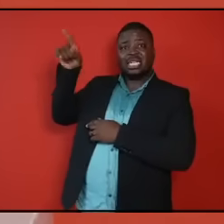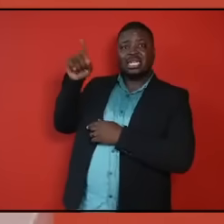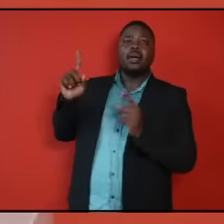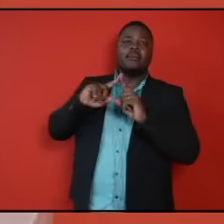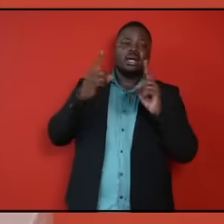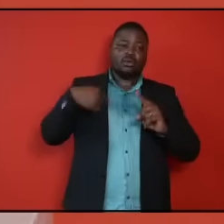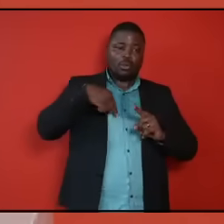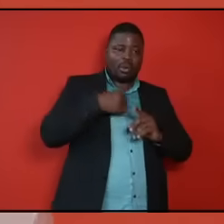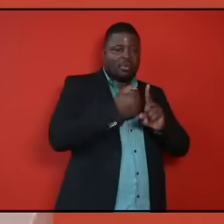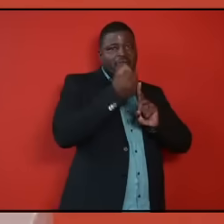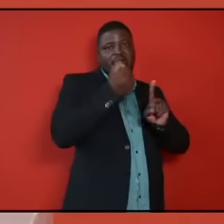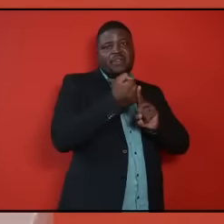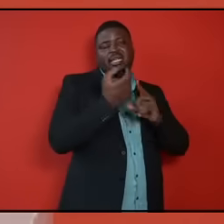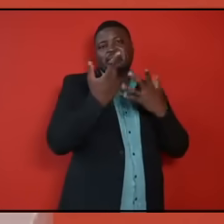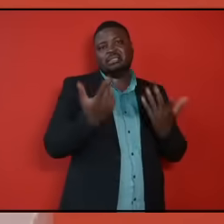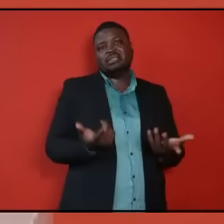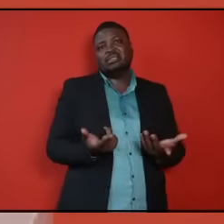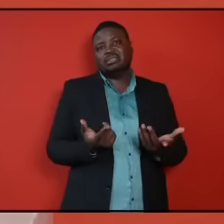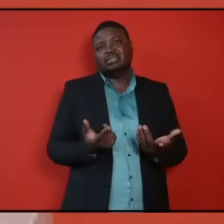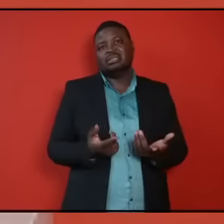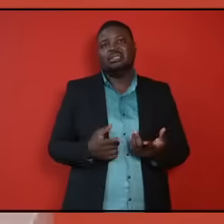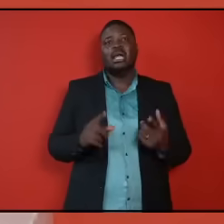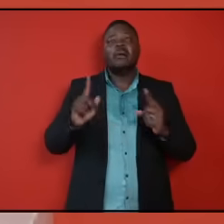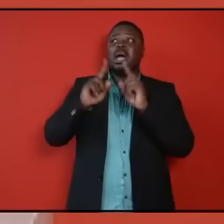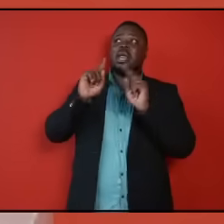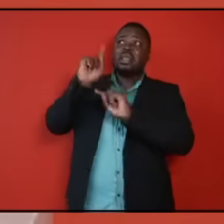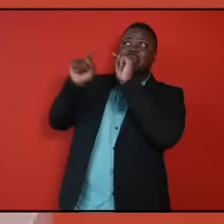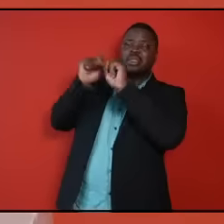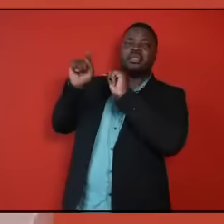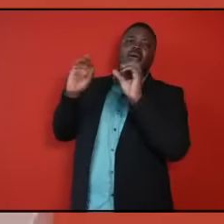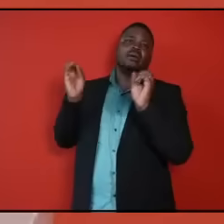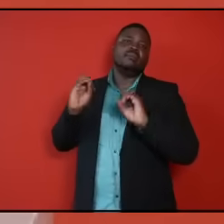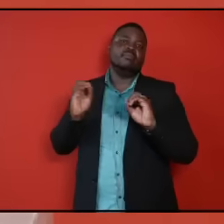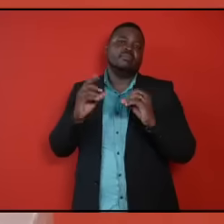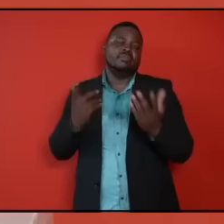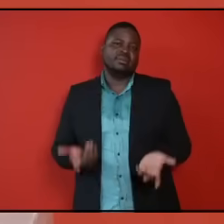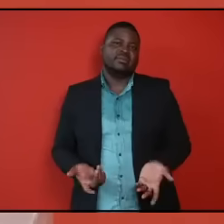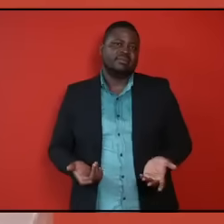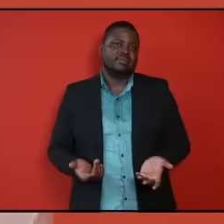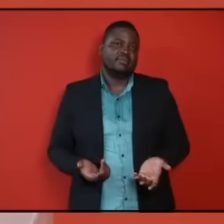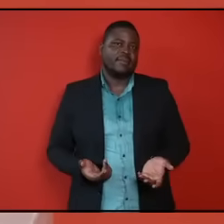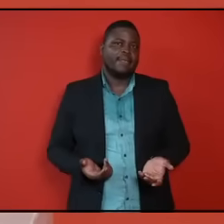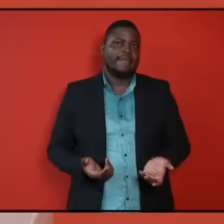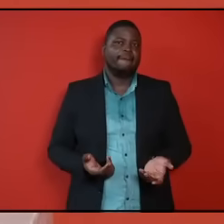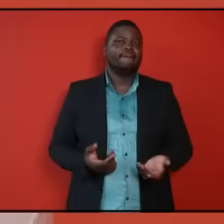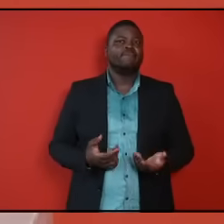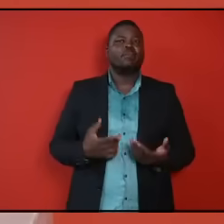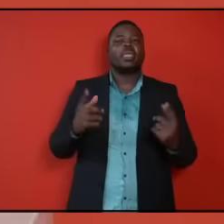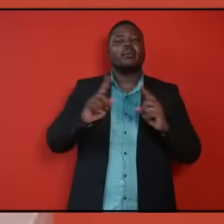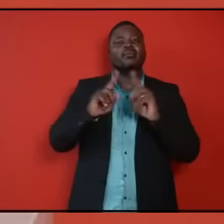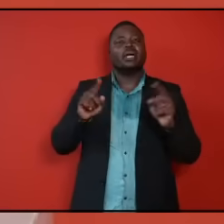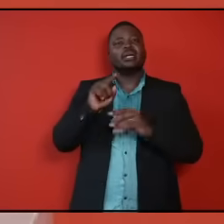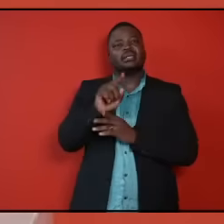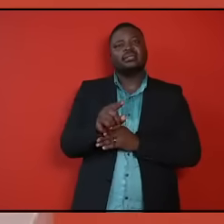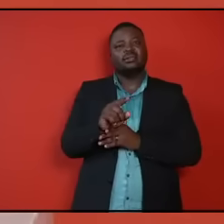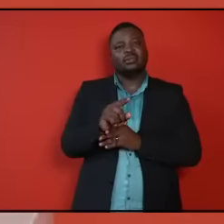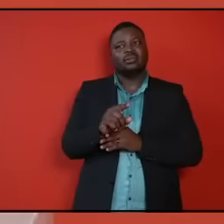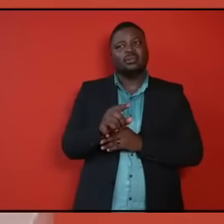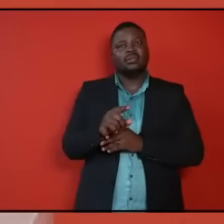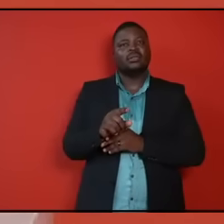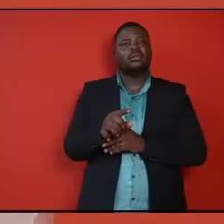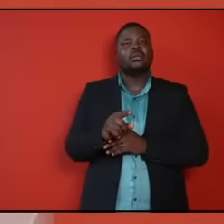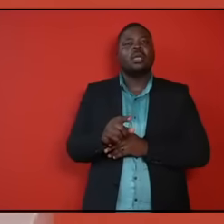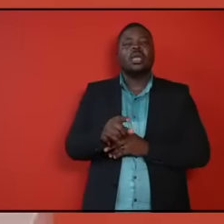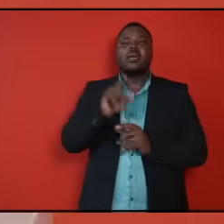is stupidity, that is laziness, lazy to think, narrow thinking that